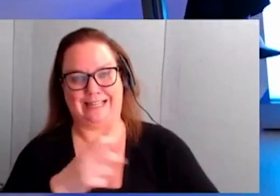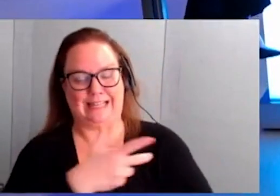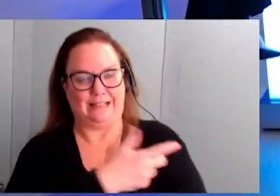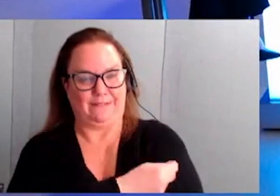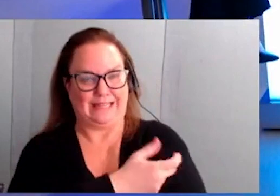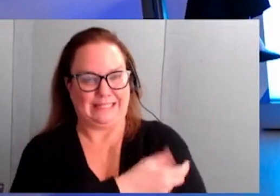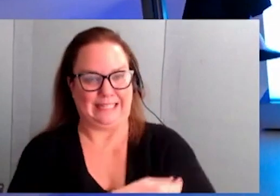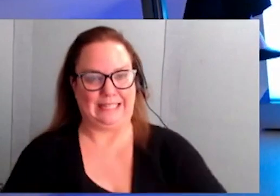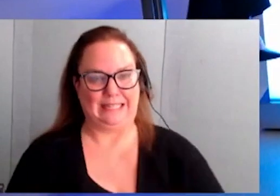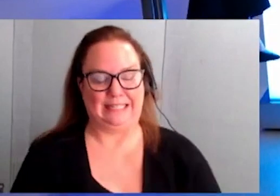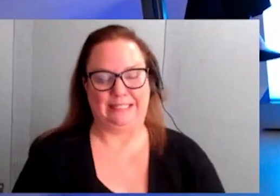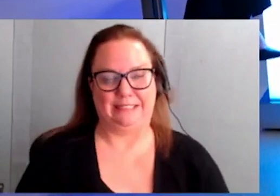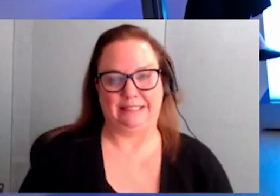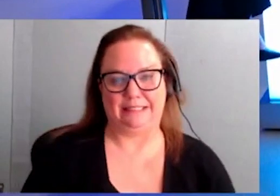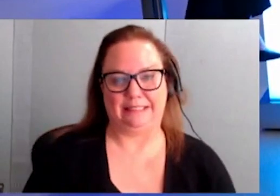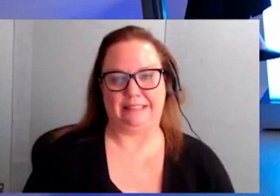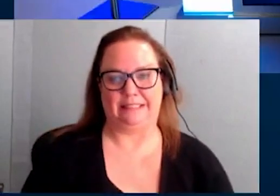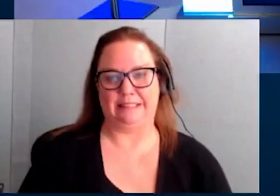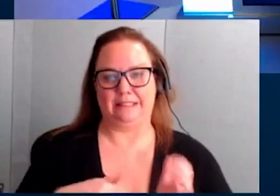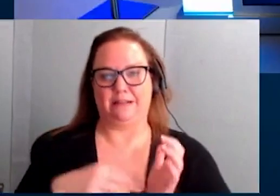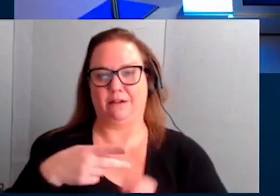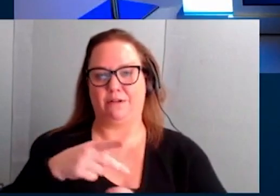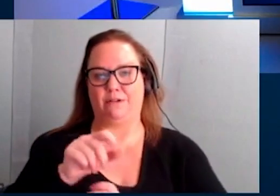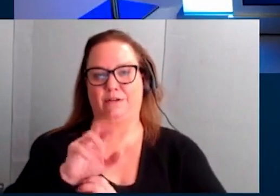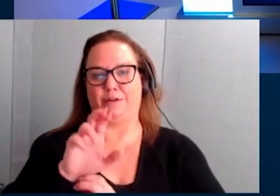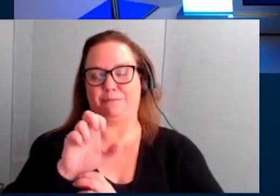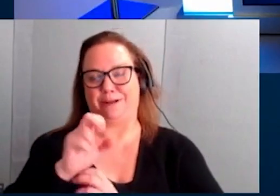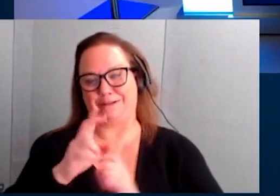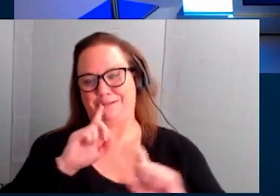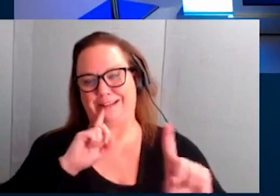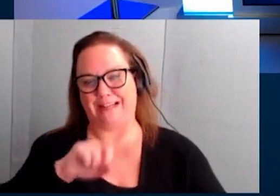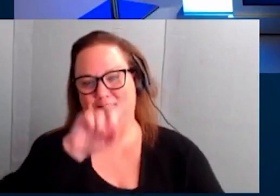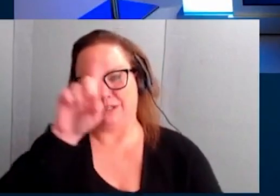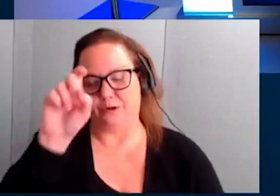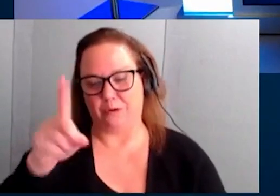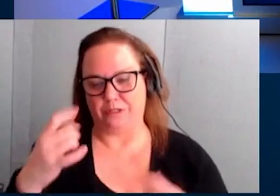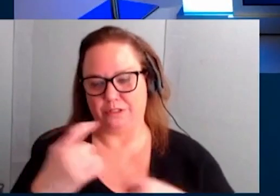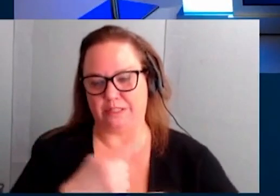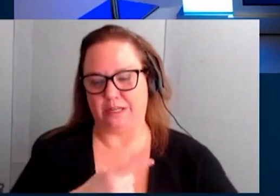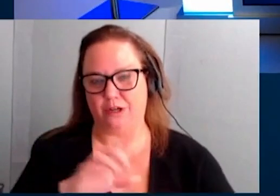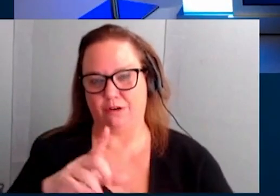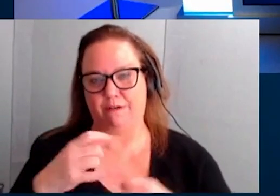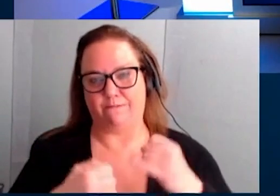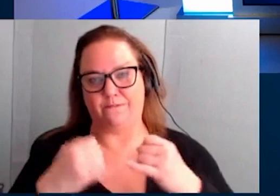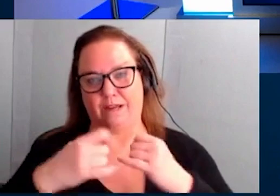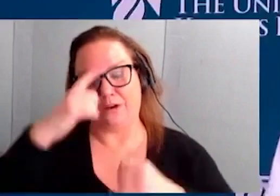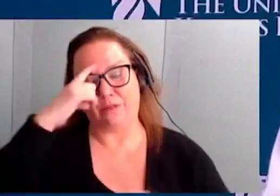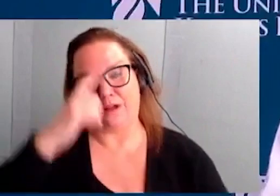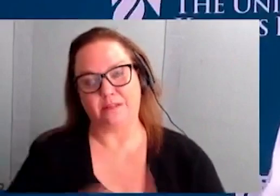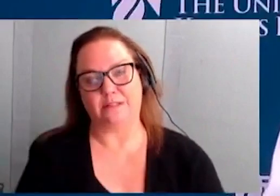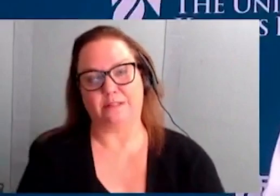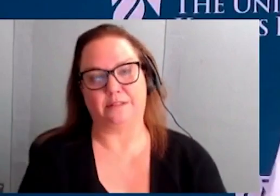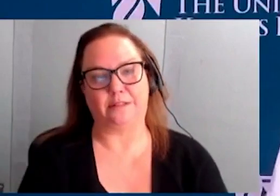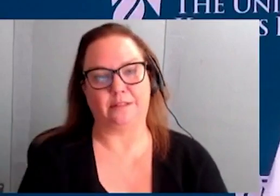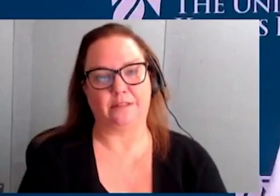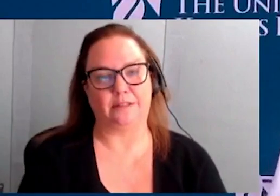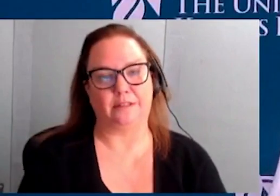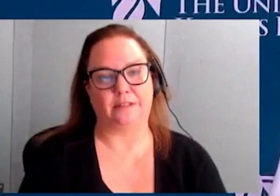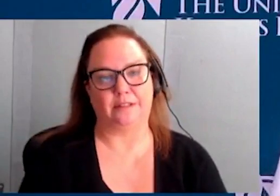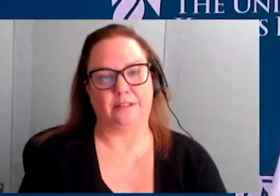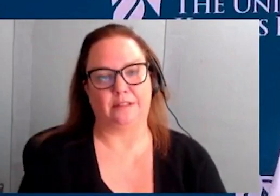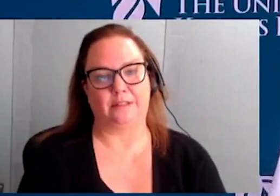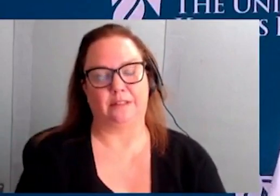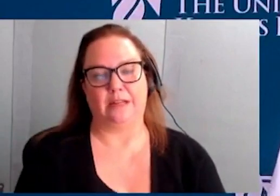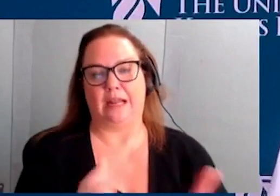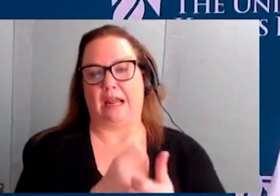Thank you so much. Dr. Parrish, thanks for being with us and answering some of those questions today. Your final thoughts. I just reiterate everything that we've